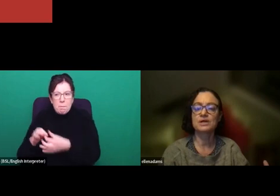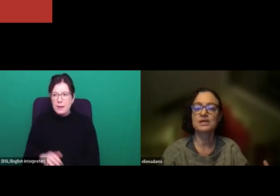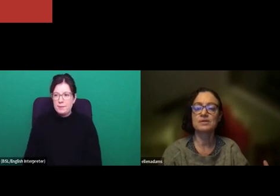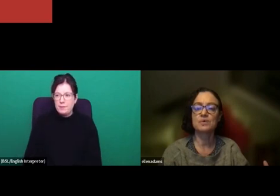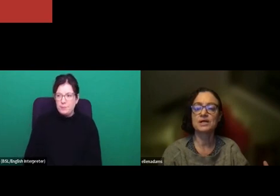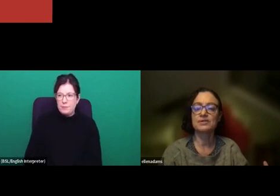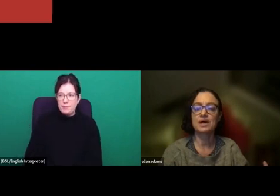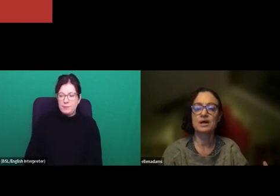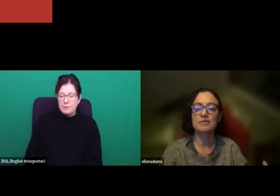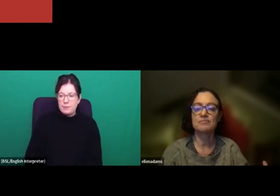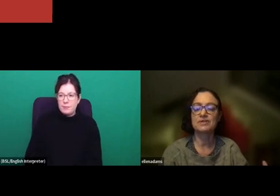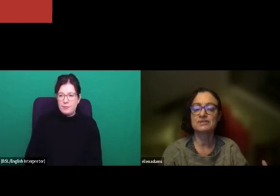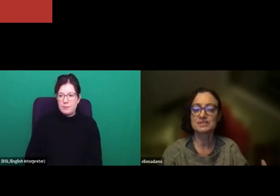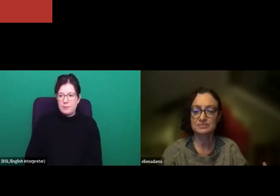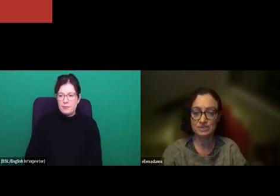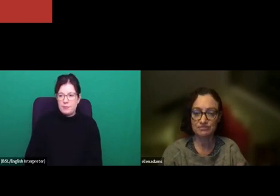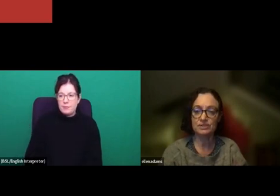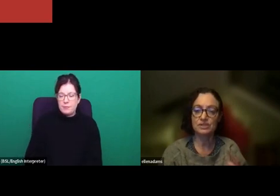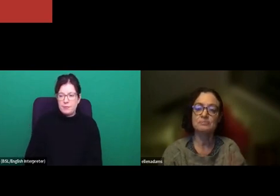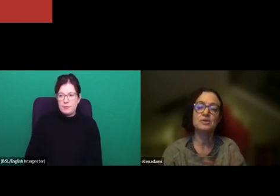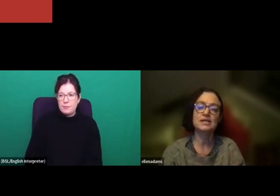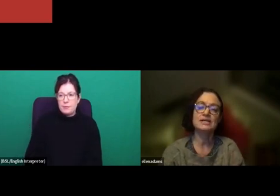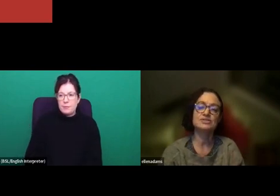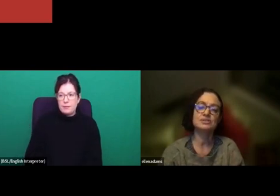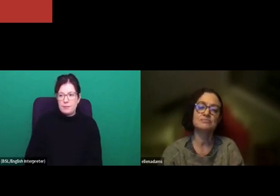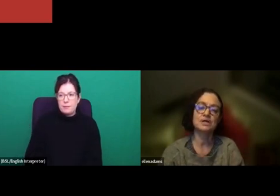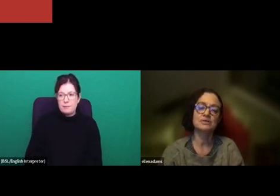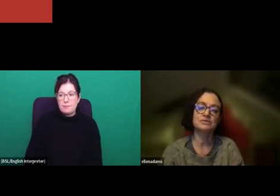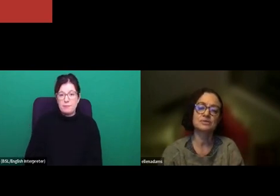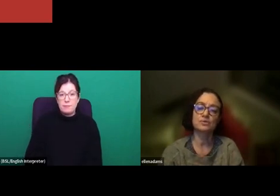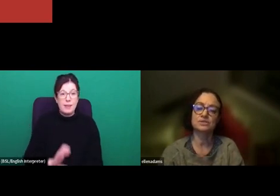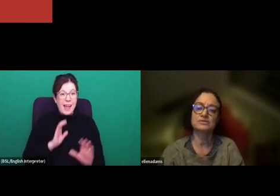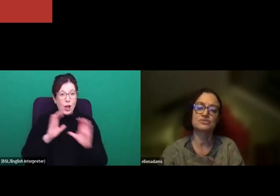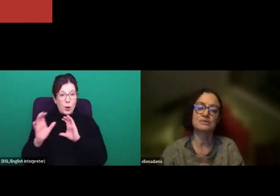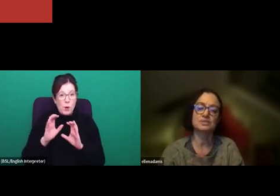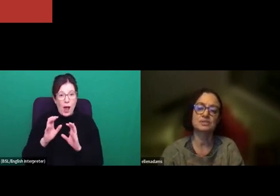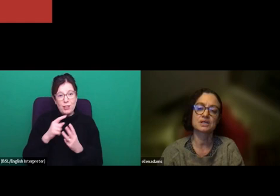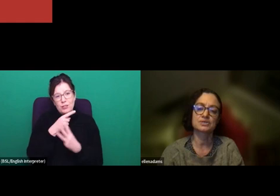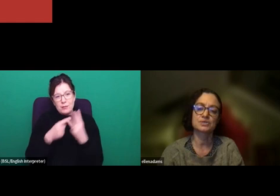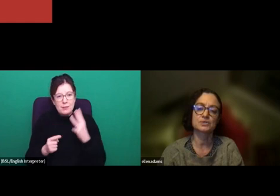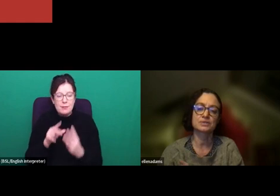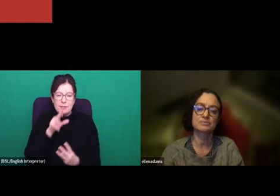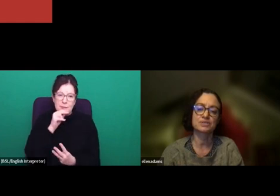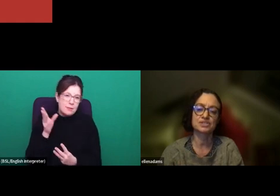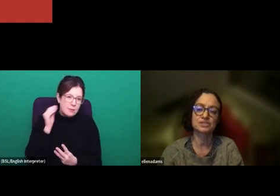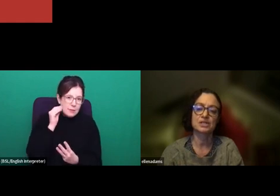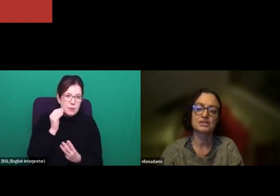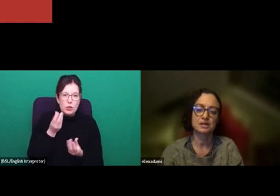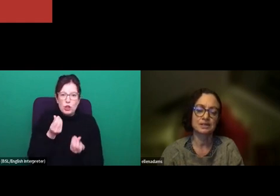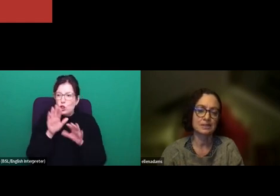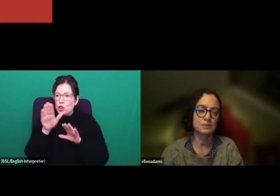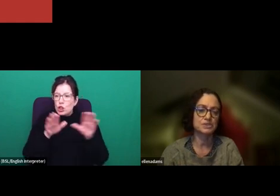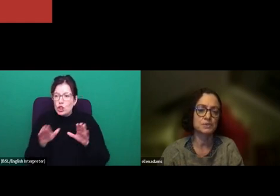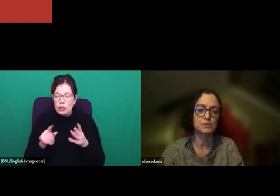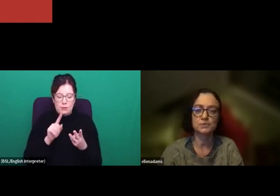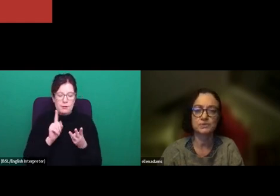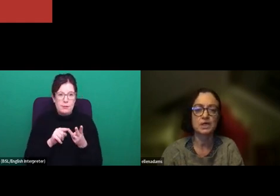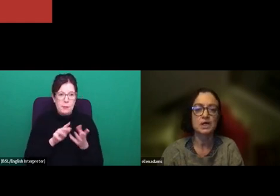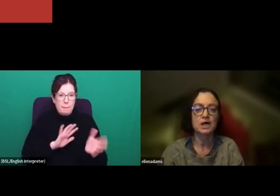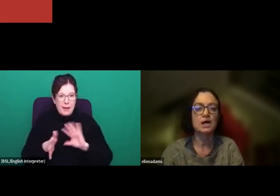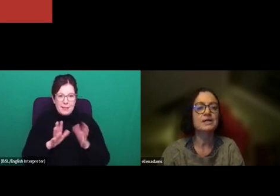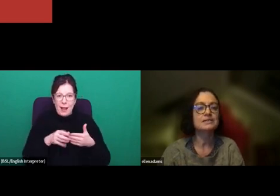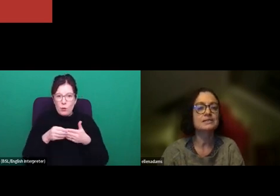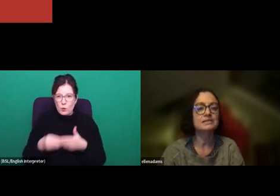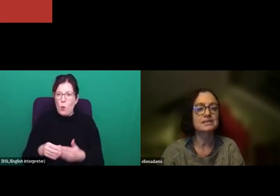So working with the different communication modes, audio description, touch tours, and footage sign language